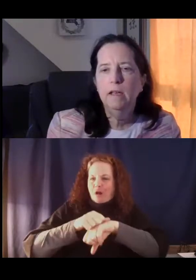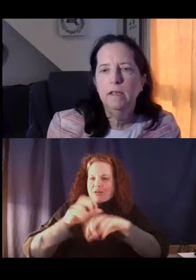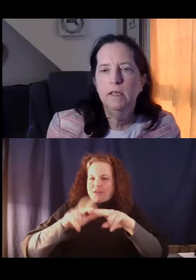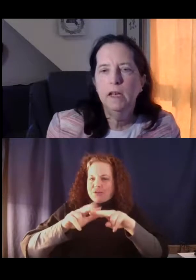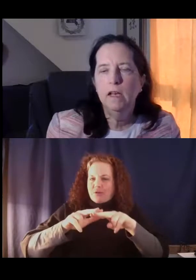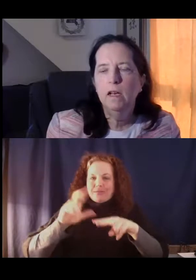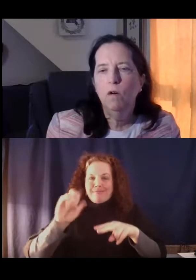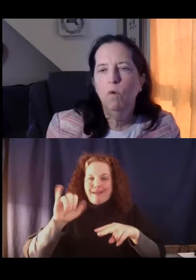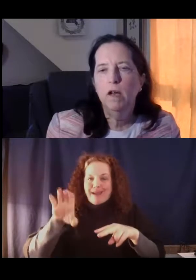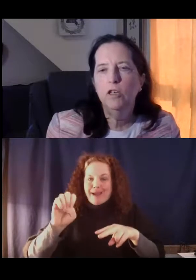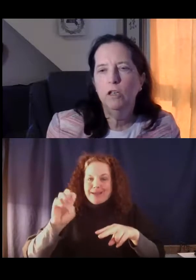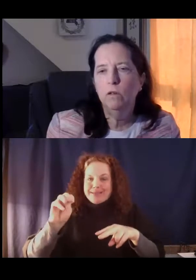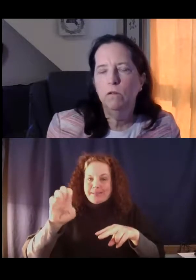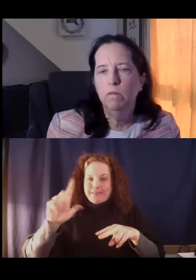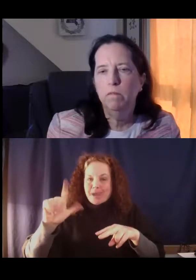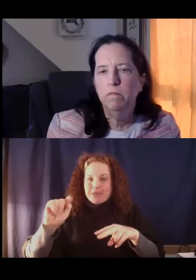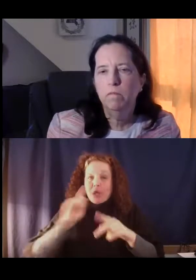CaC12.